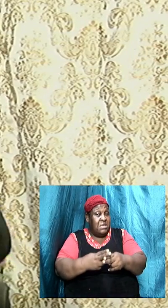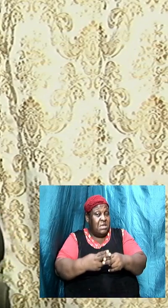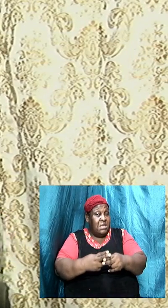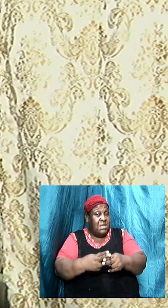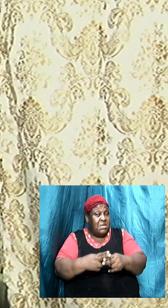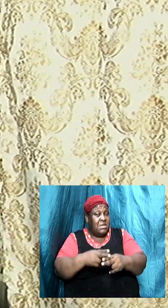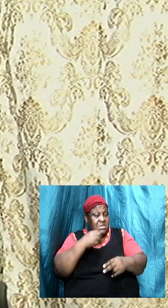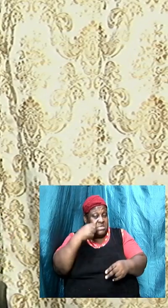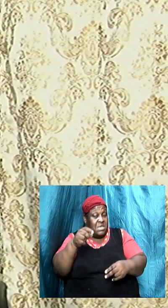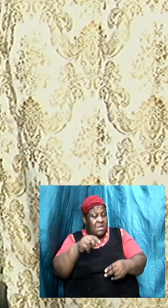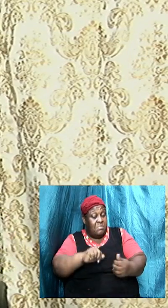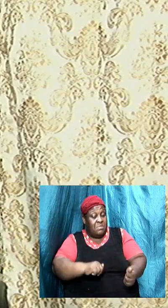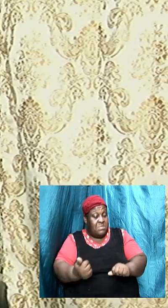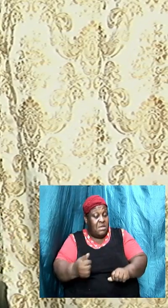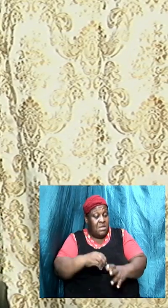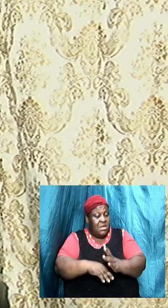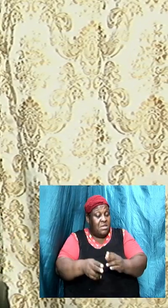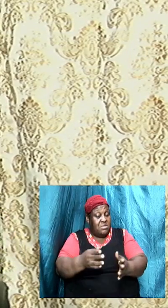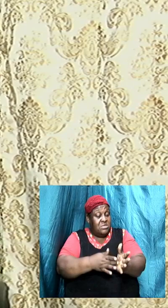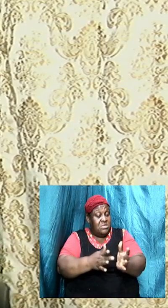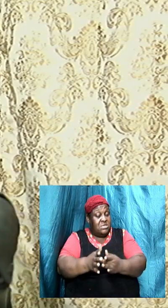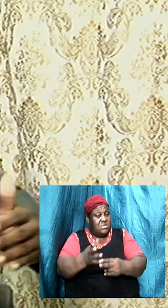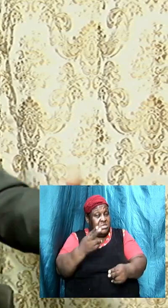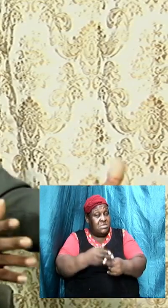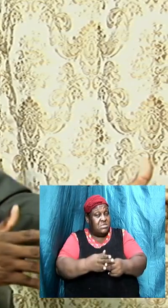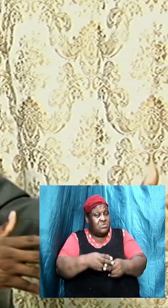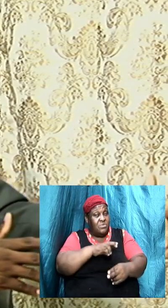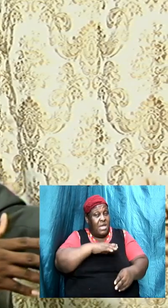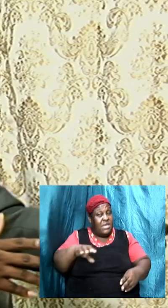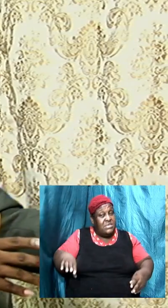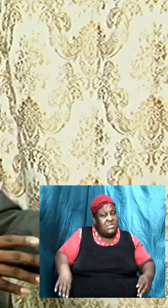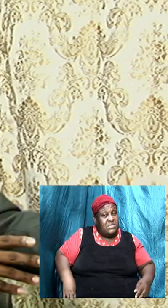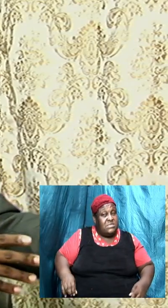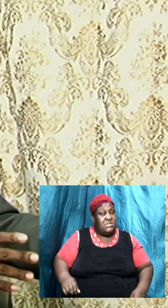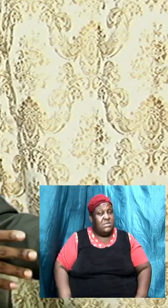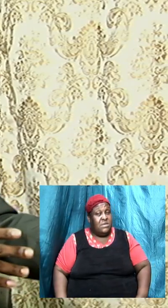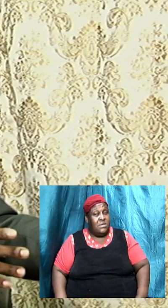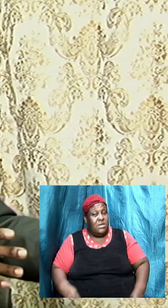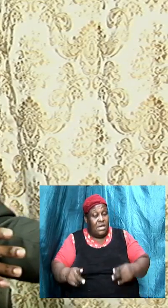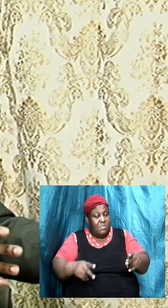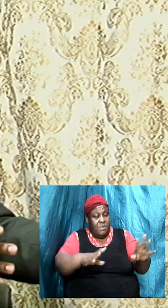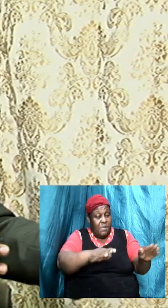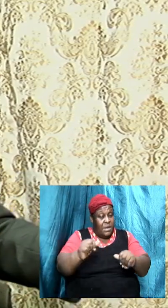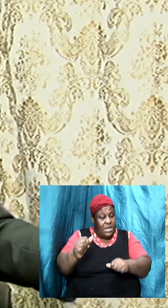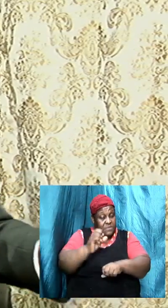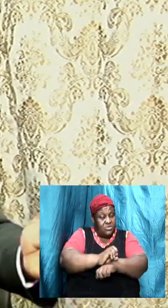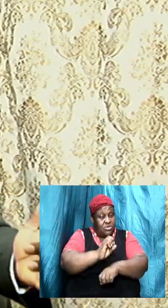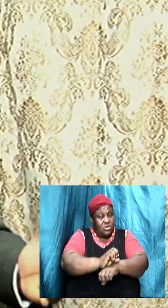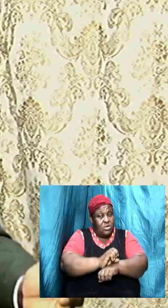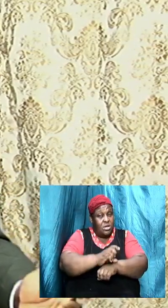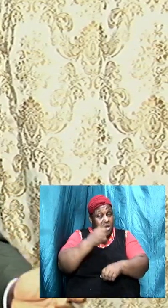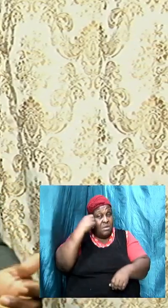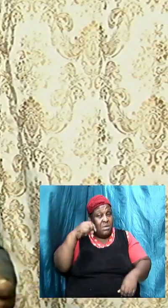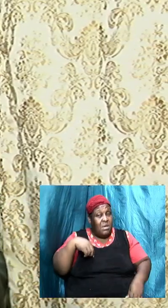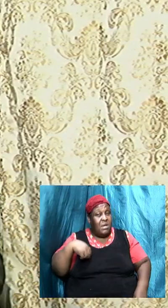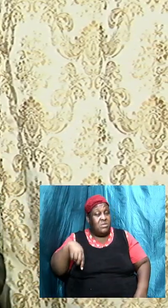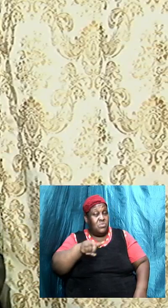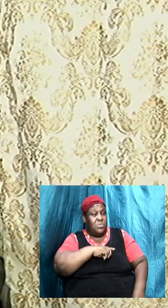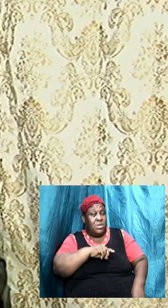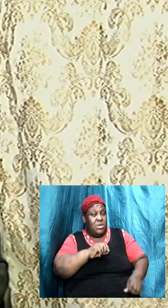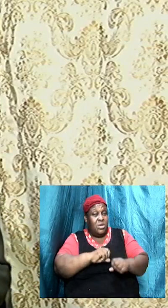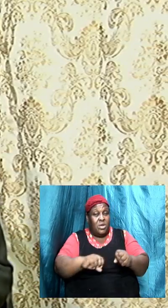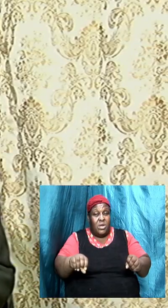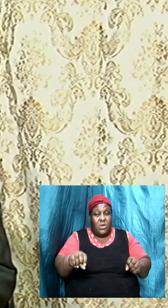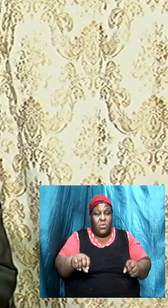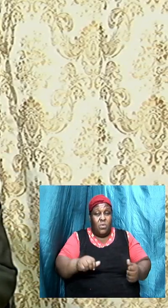the name of Jesus Christ. And I say people leave out of church because they must say, we don't baptize and say